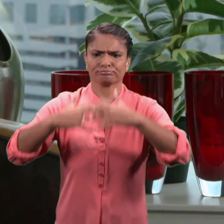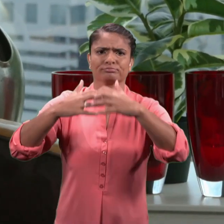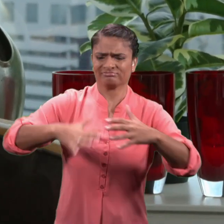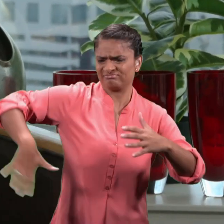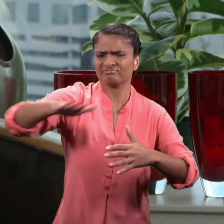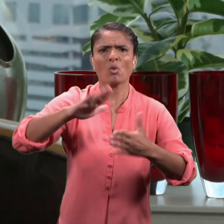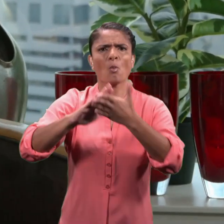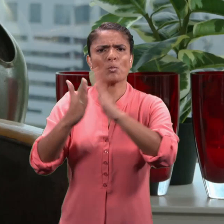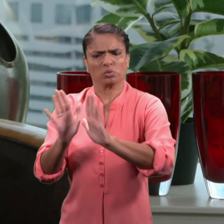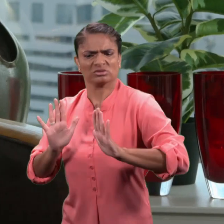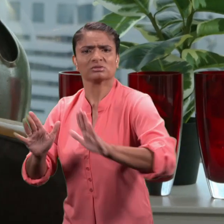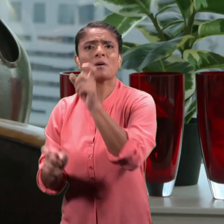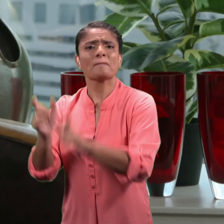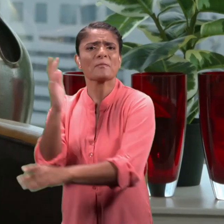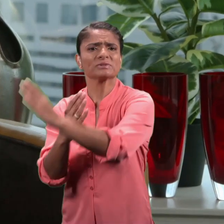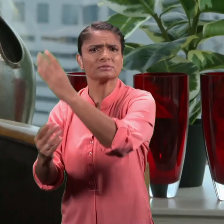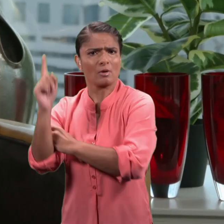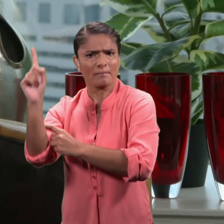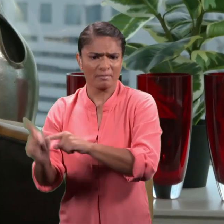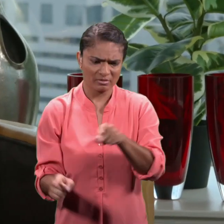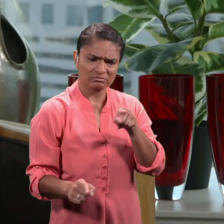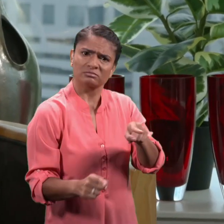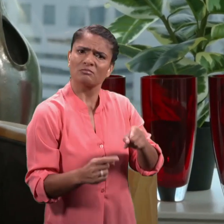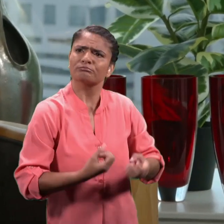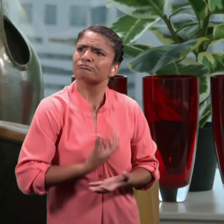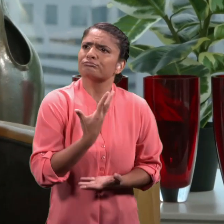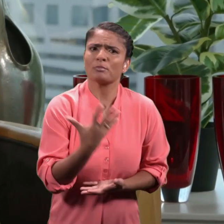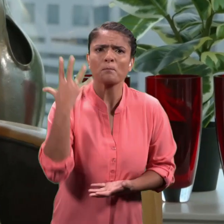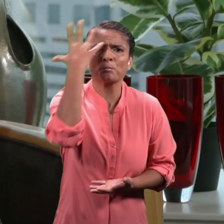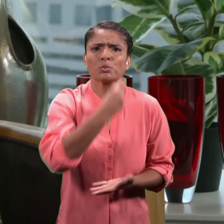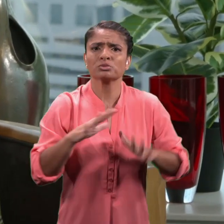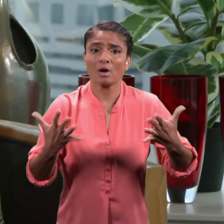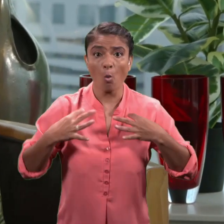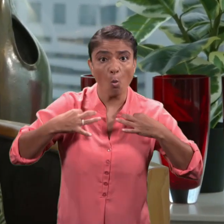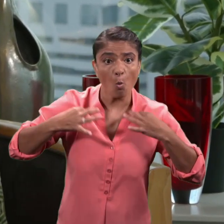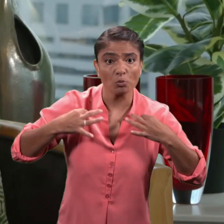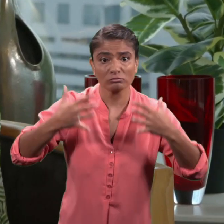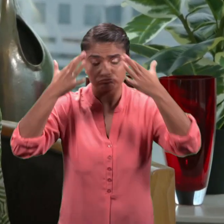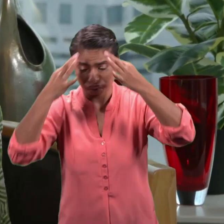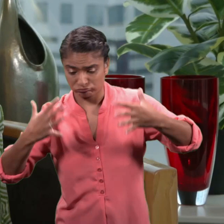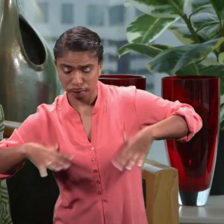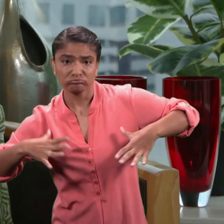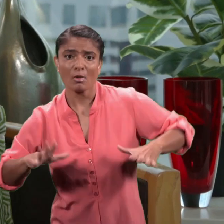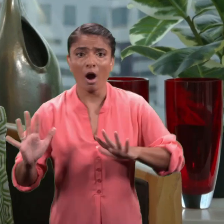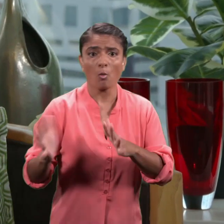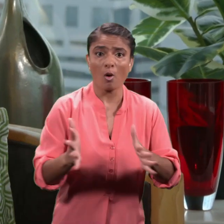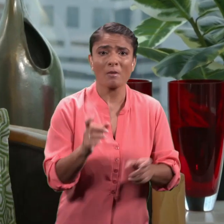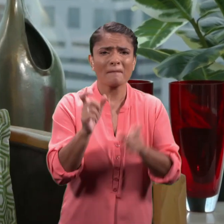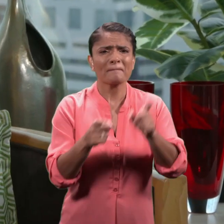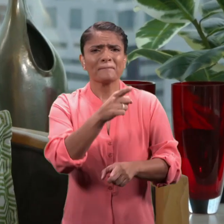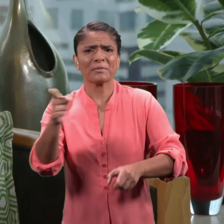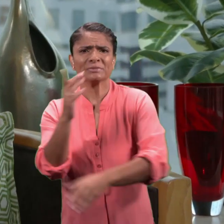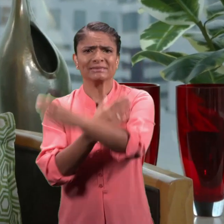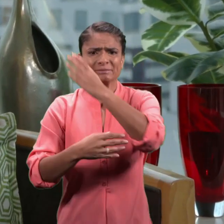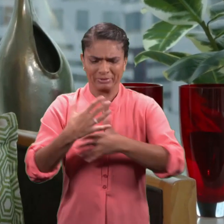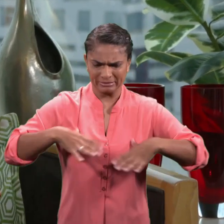nie-gestremdes gebou is. On the other hand, one way in which people express their beauty is in the clothes they decide to wear. For persons with